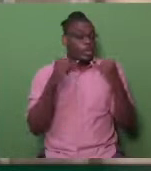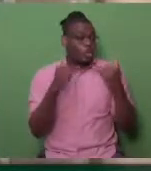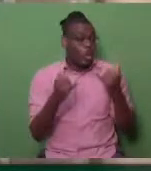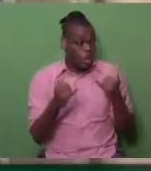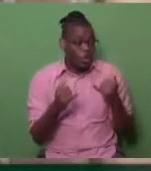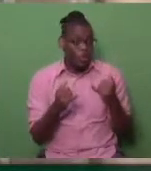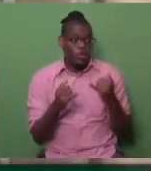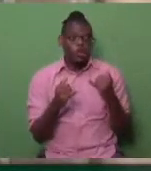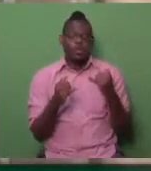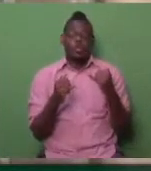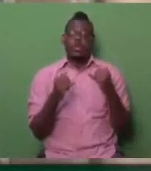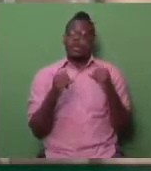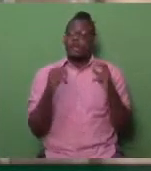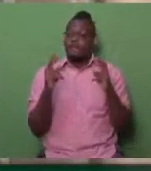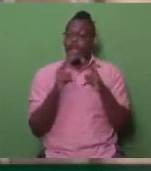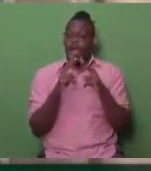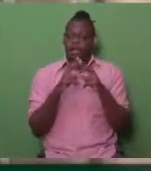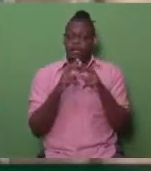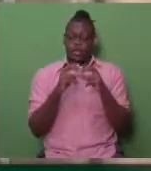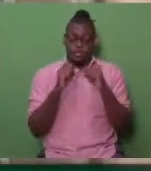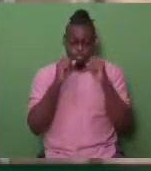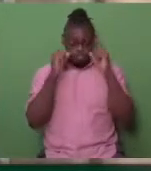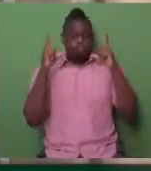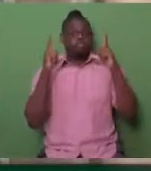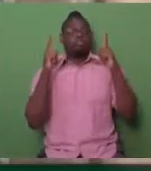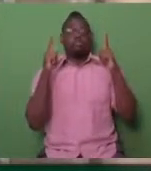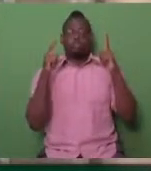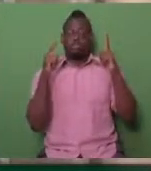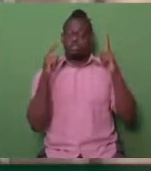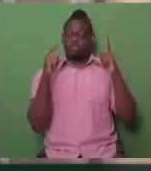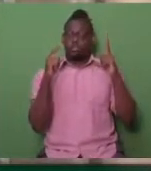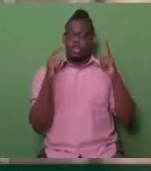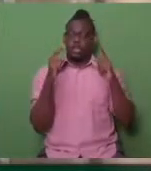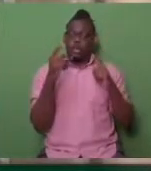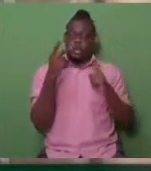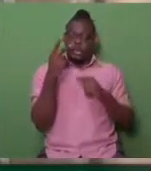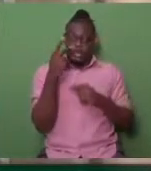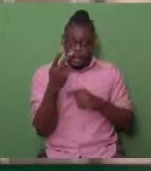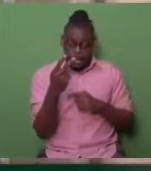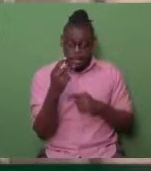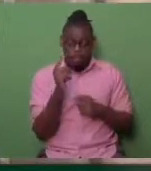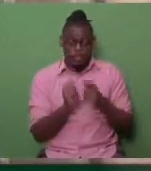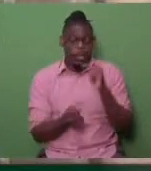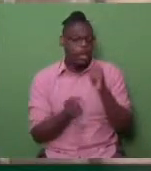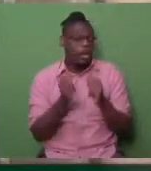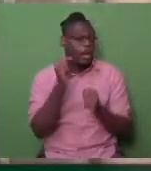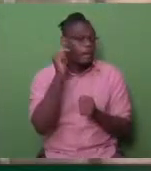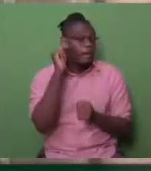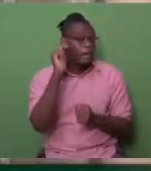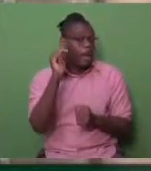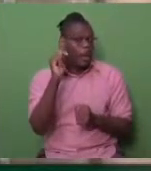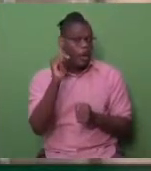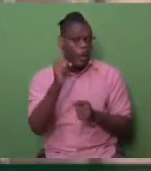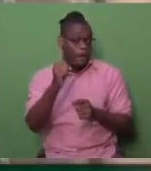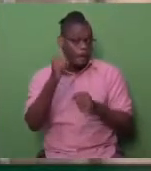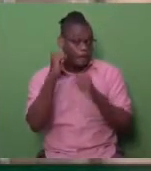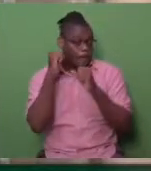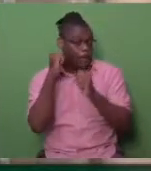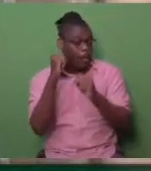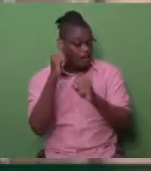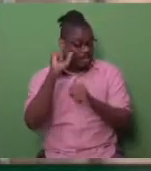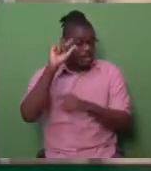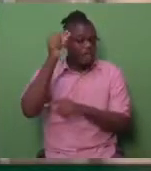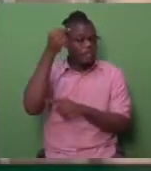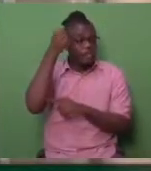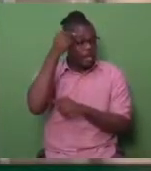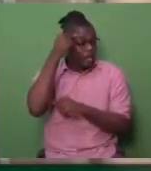had its experiences of political power being used to target political adversaries. History will demonstrate when incidents such